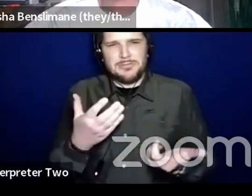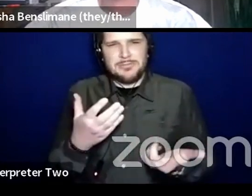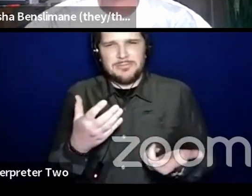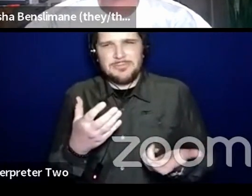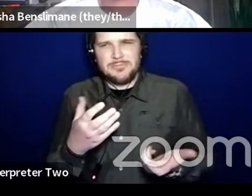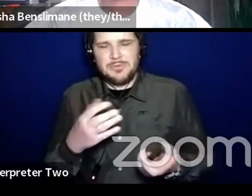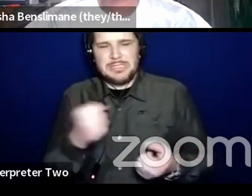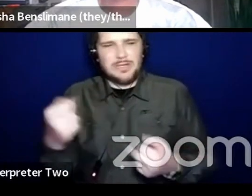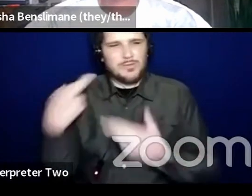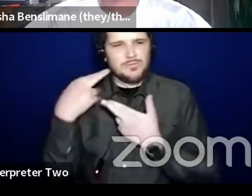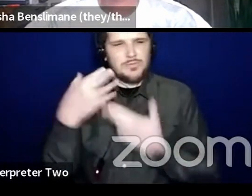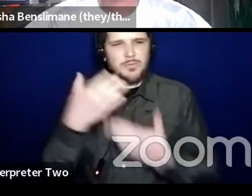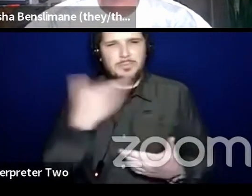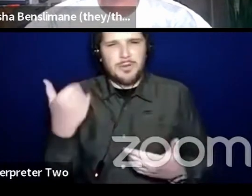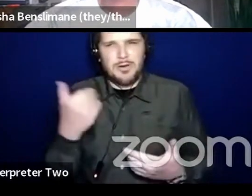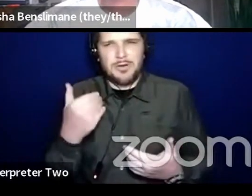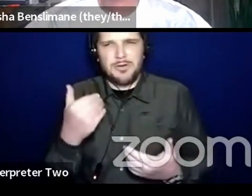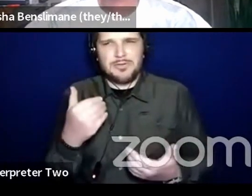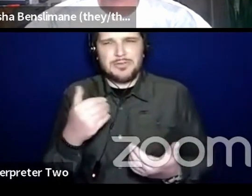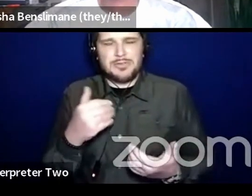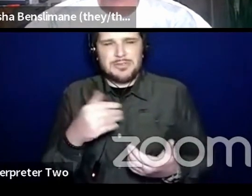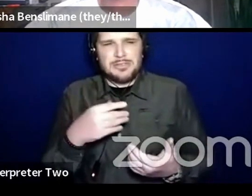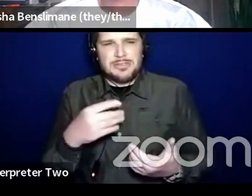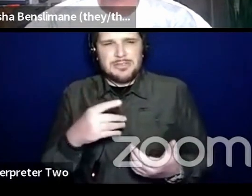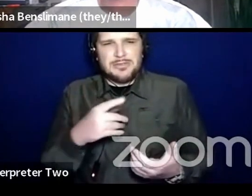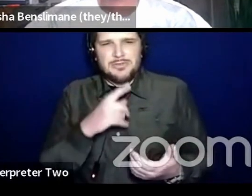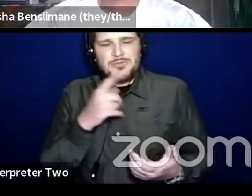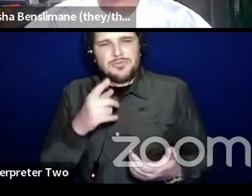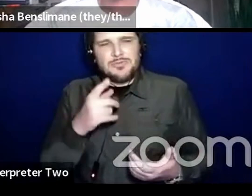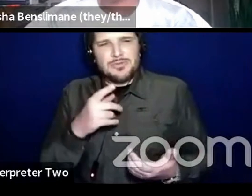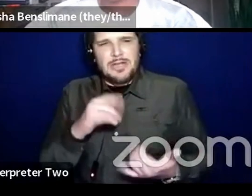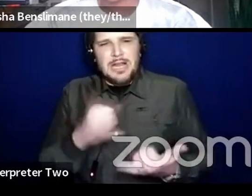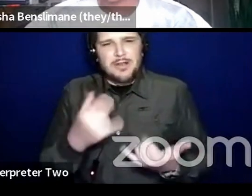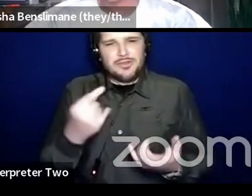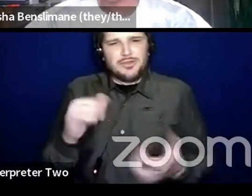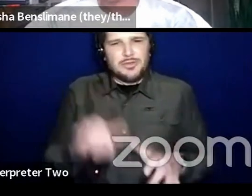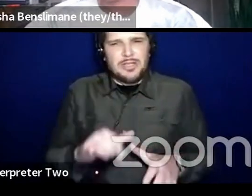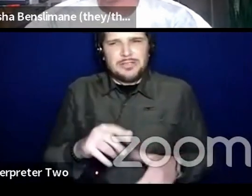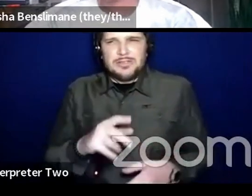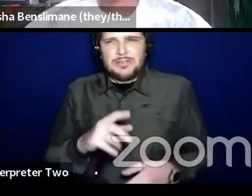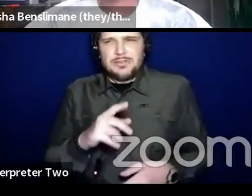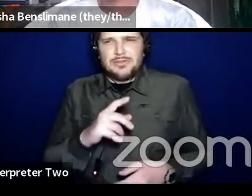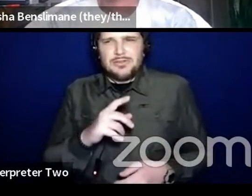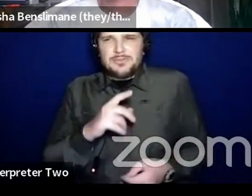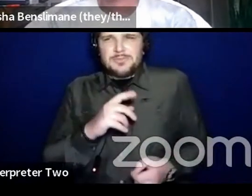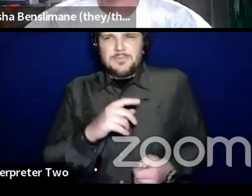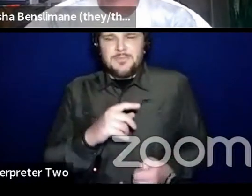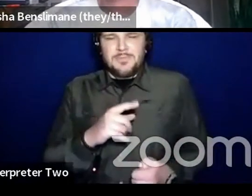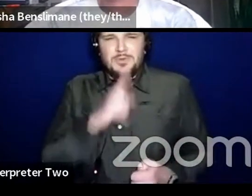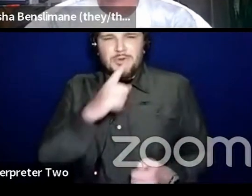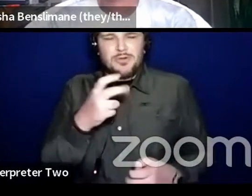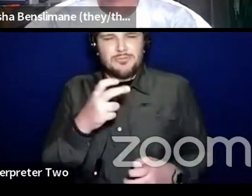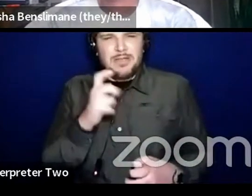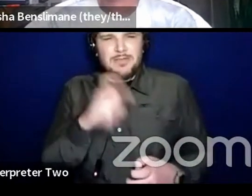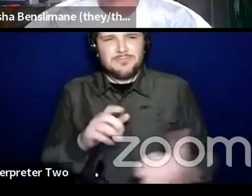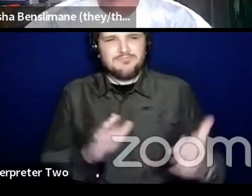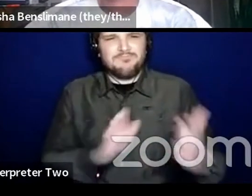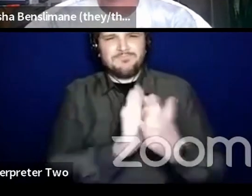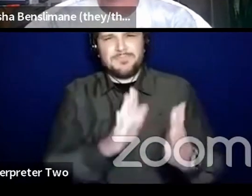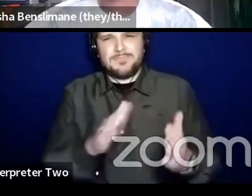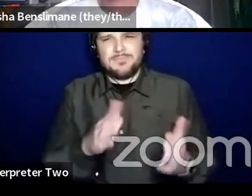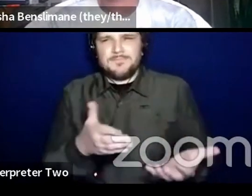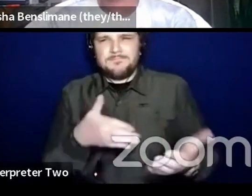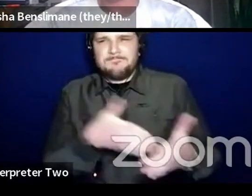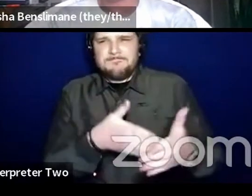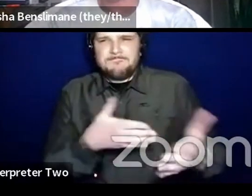without maybe a roadmap on how to do that. And capitalism is a hell of a beast to push up against.